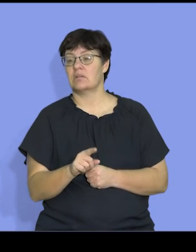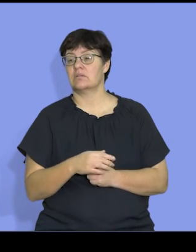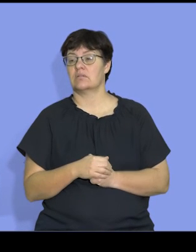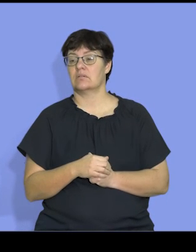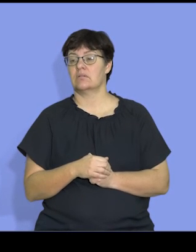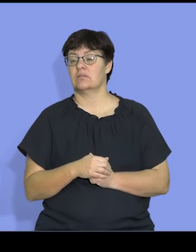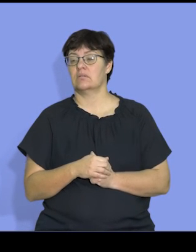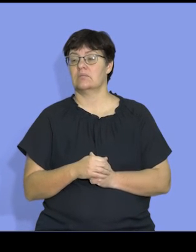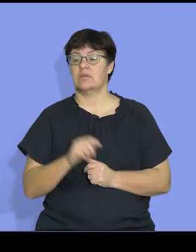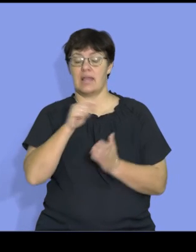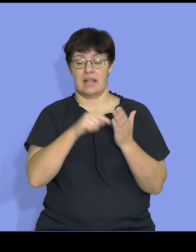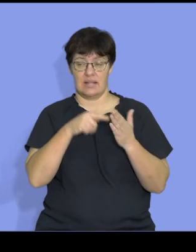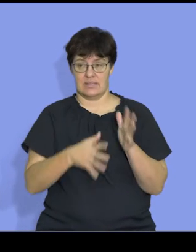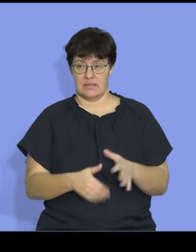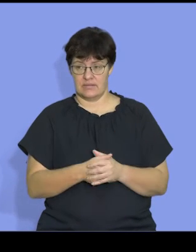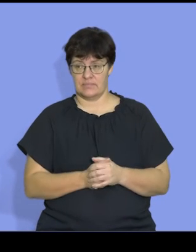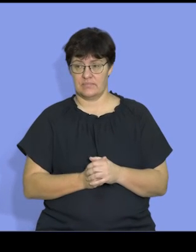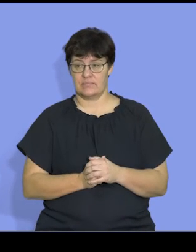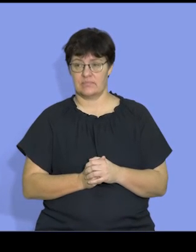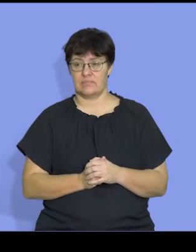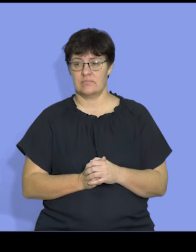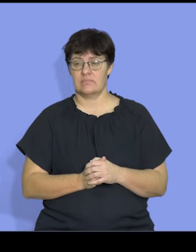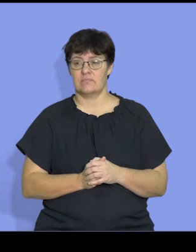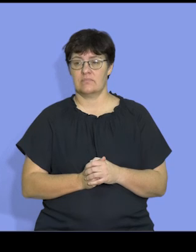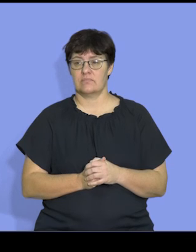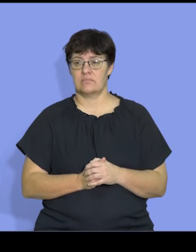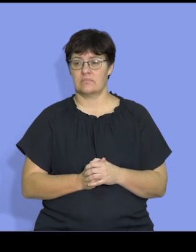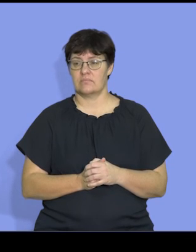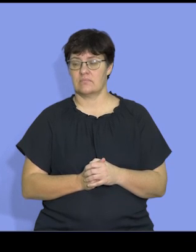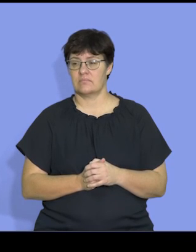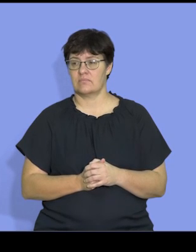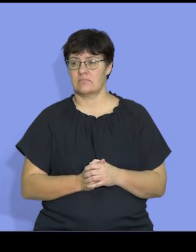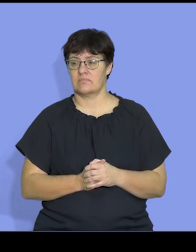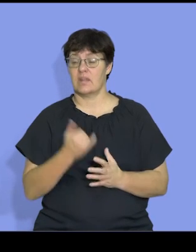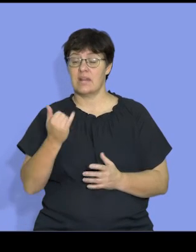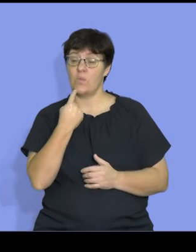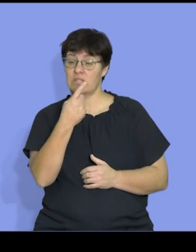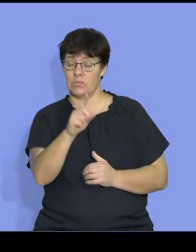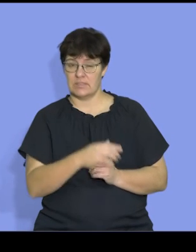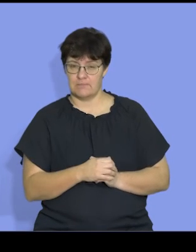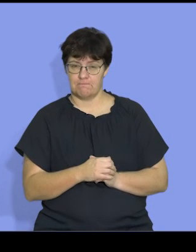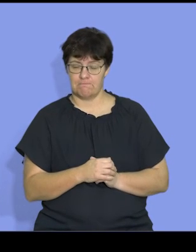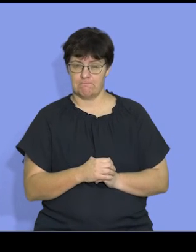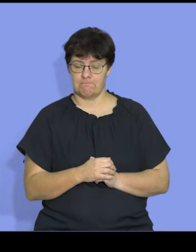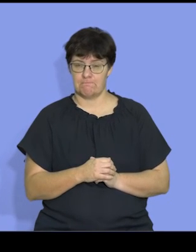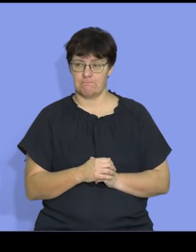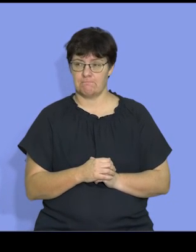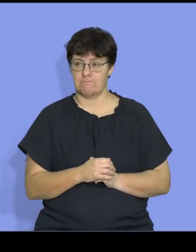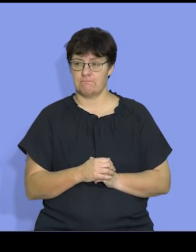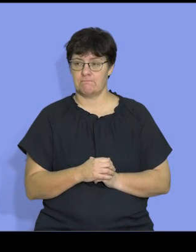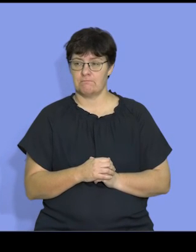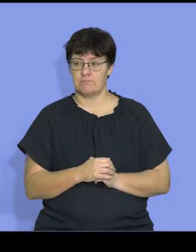to our calculator and say, right, okay, what do we have here? We have